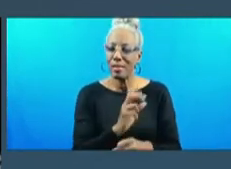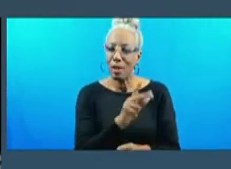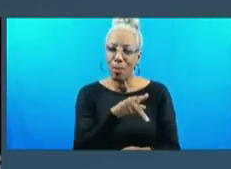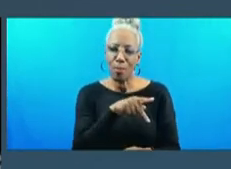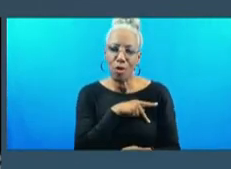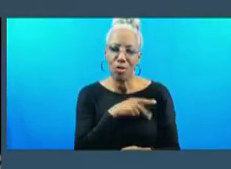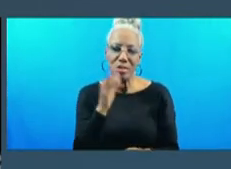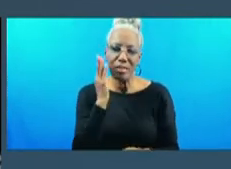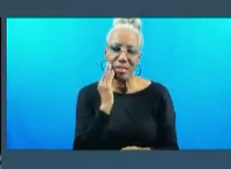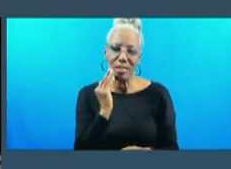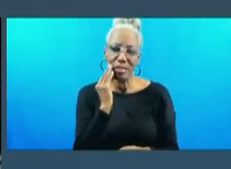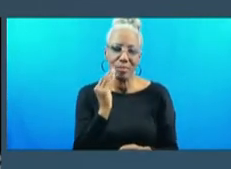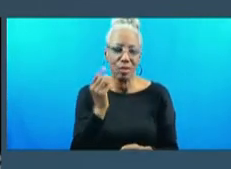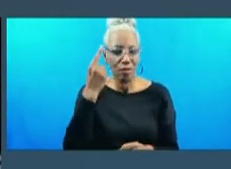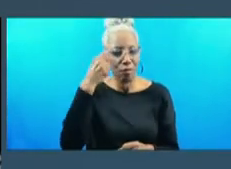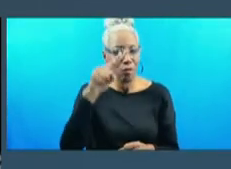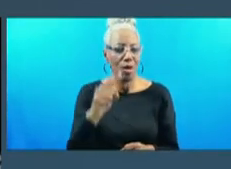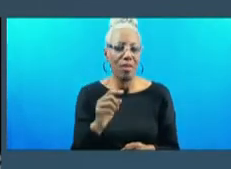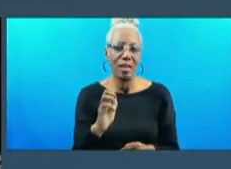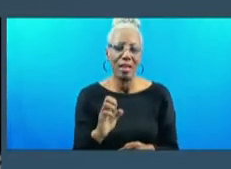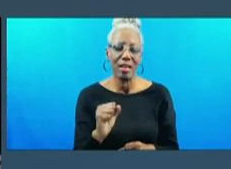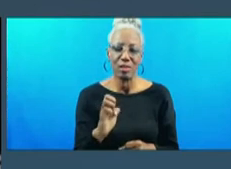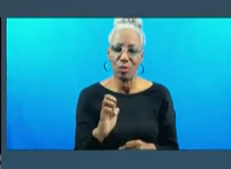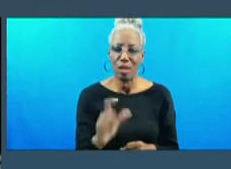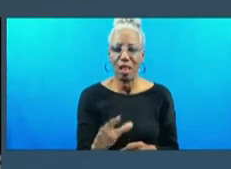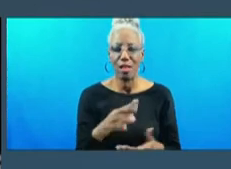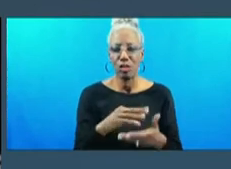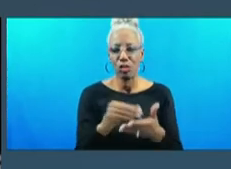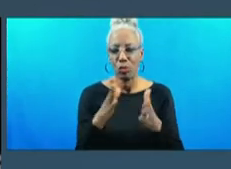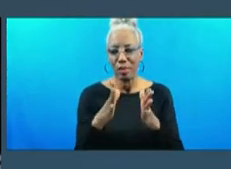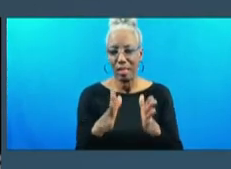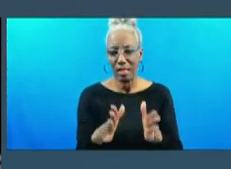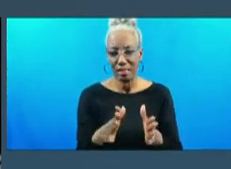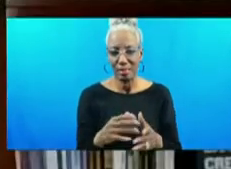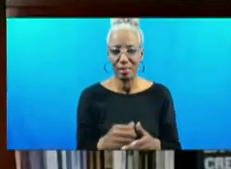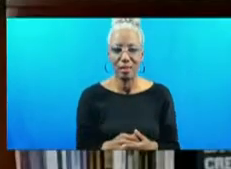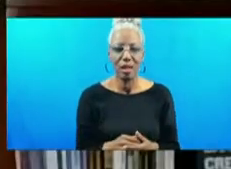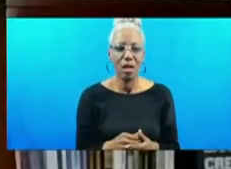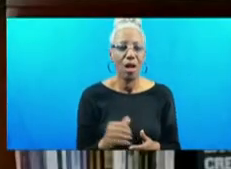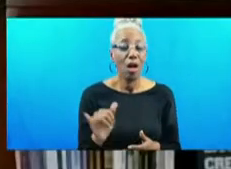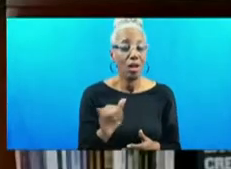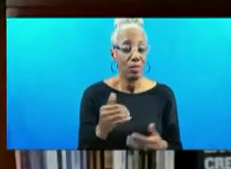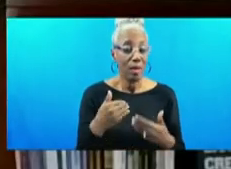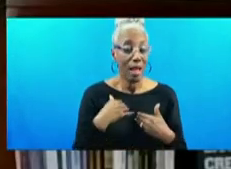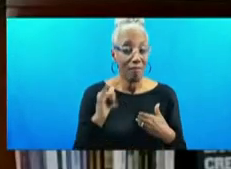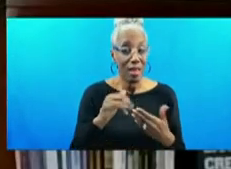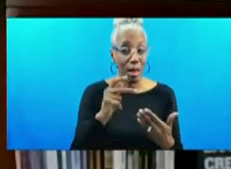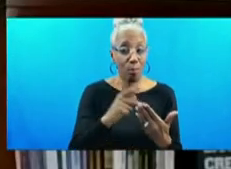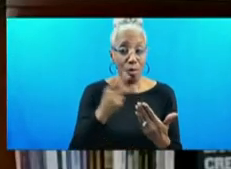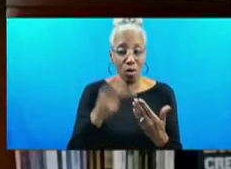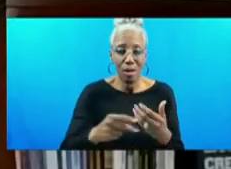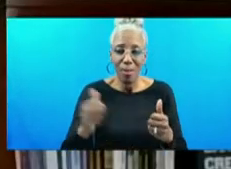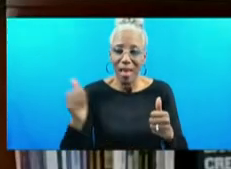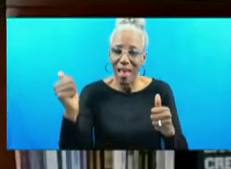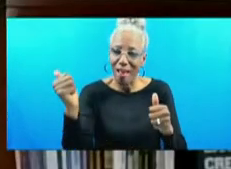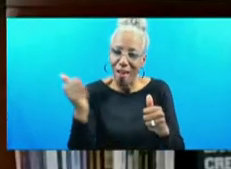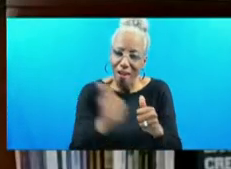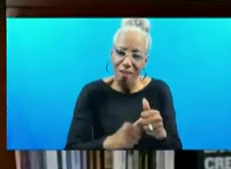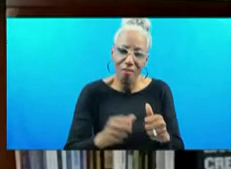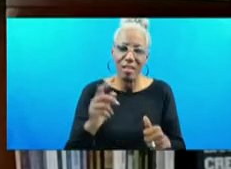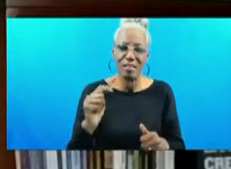development coaches, we have them in every single one of our Title I schools. And for everyone, our Title I schools are our schools that are